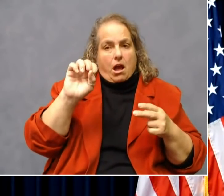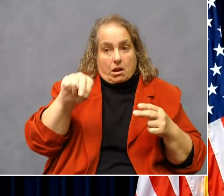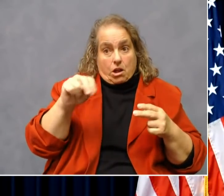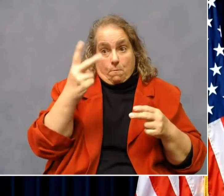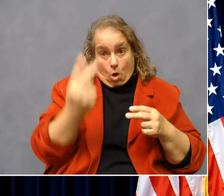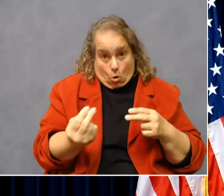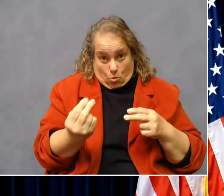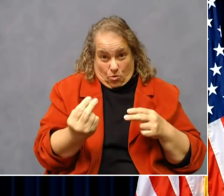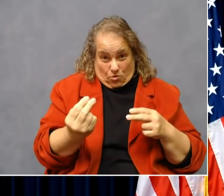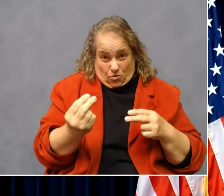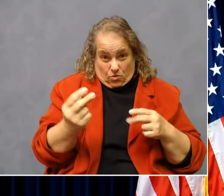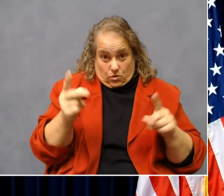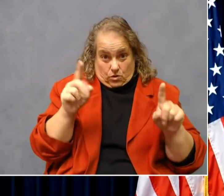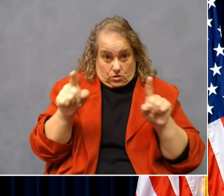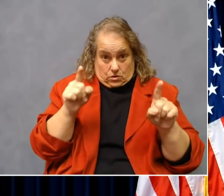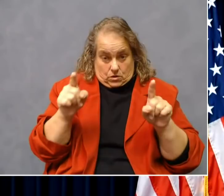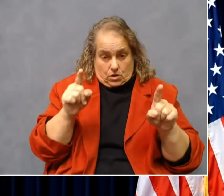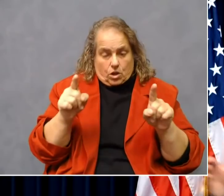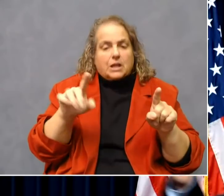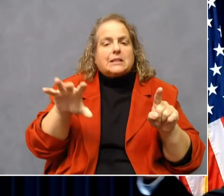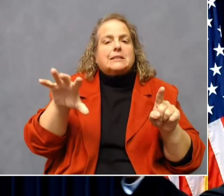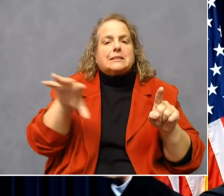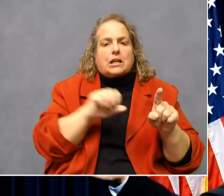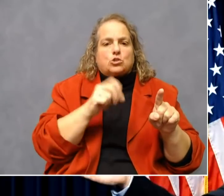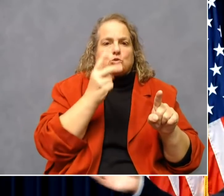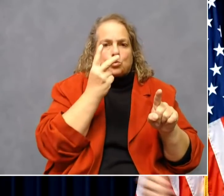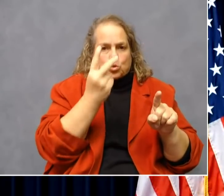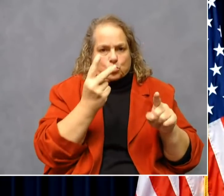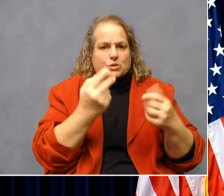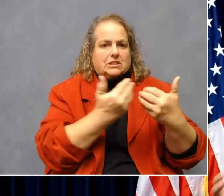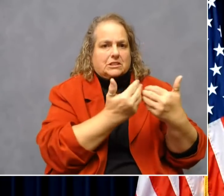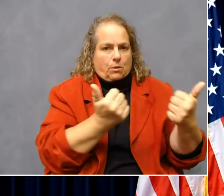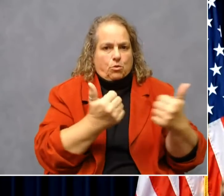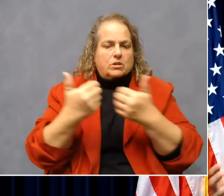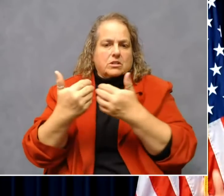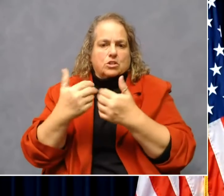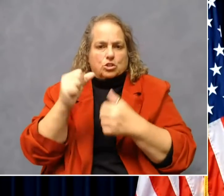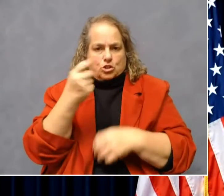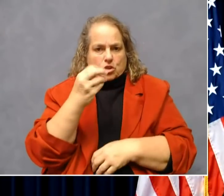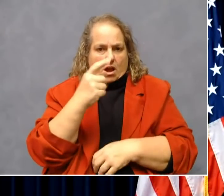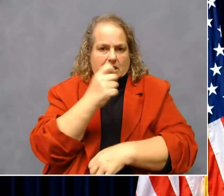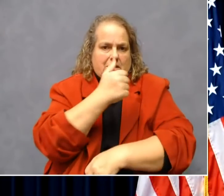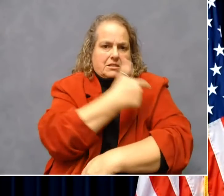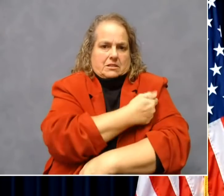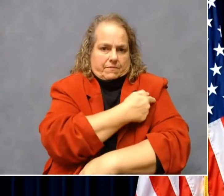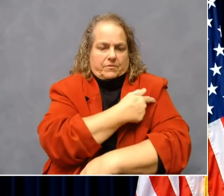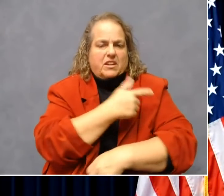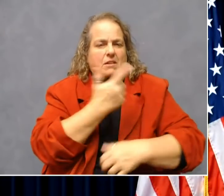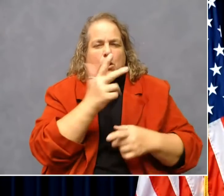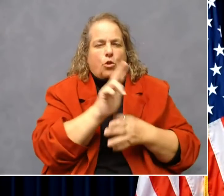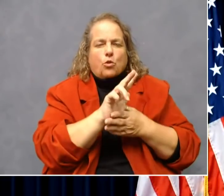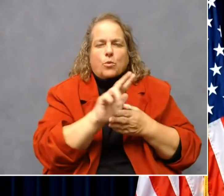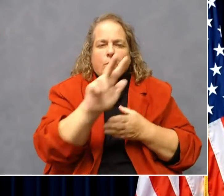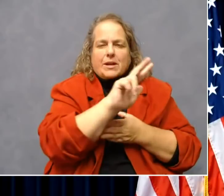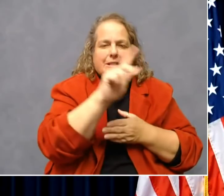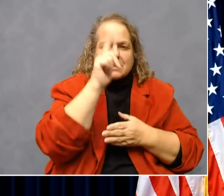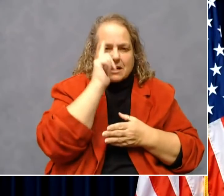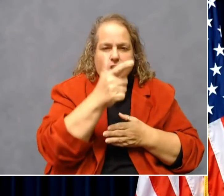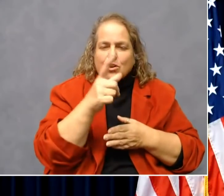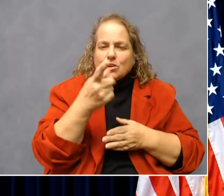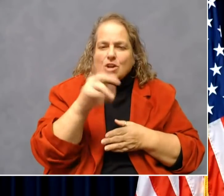vaccine that we had to take the two separate shots separated by about 3 weeks. Dr. Steck can correct me when he comes